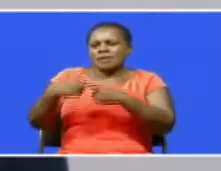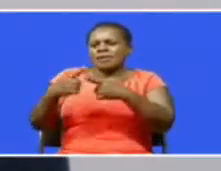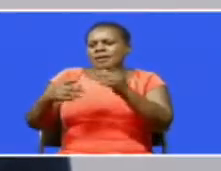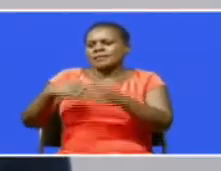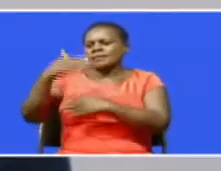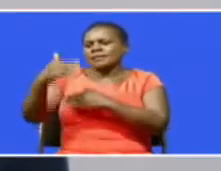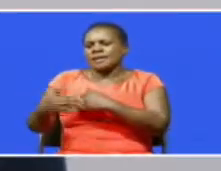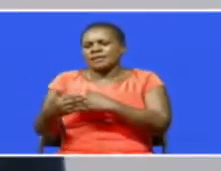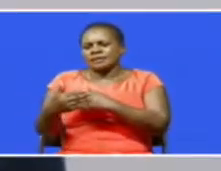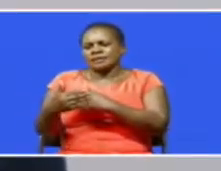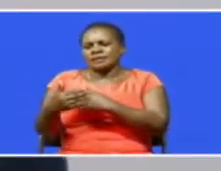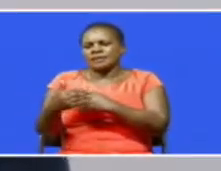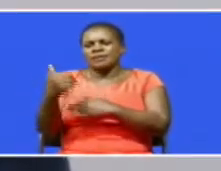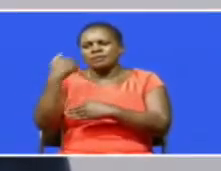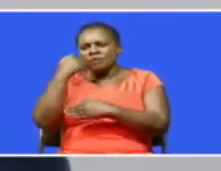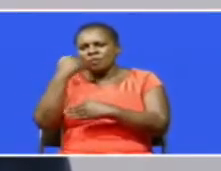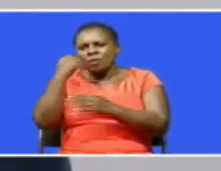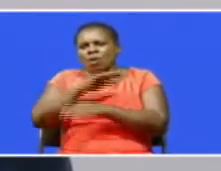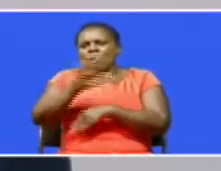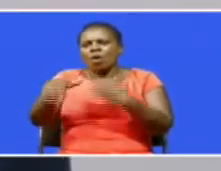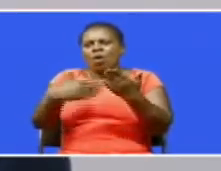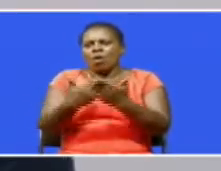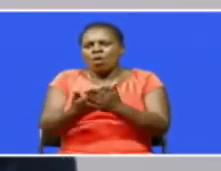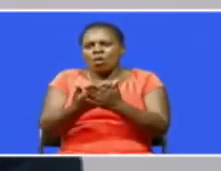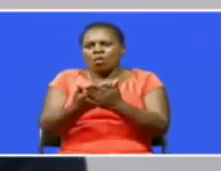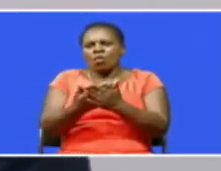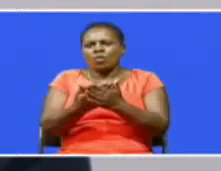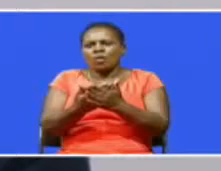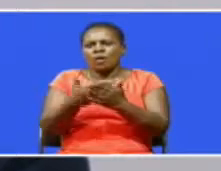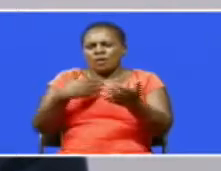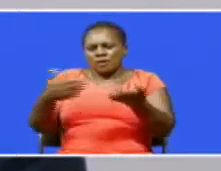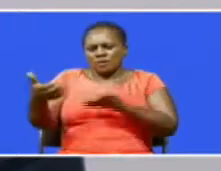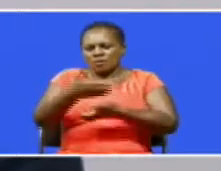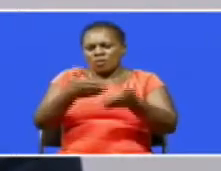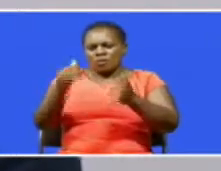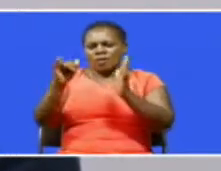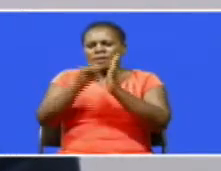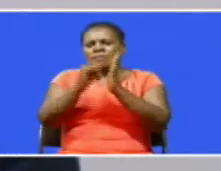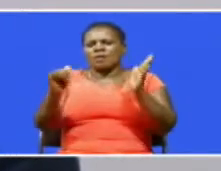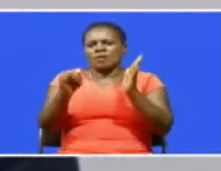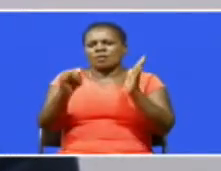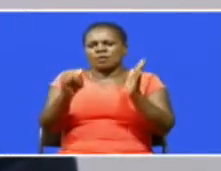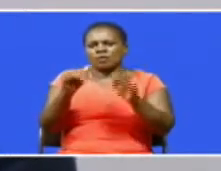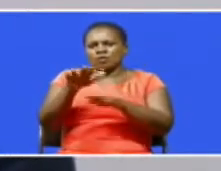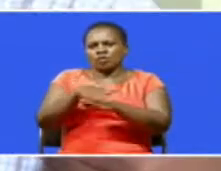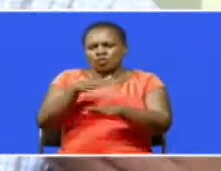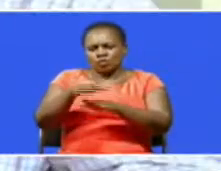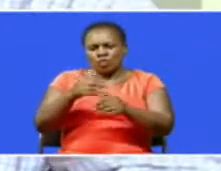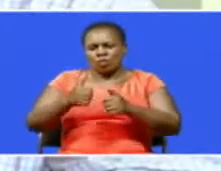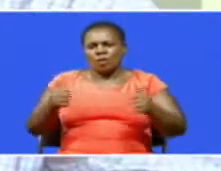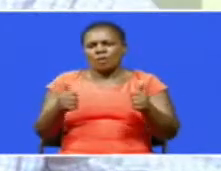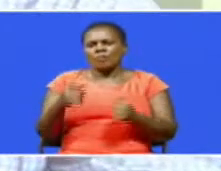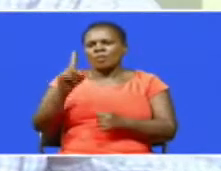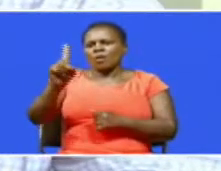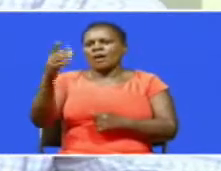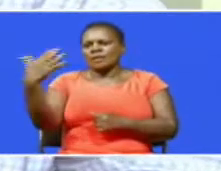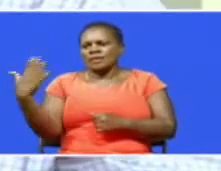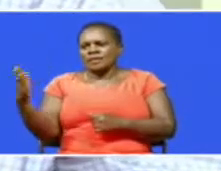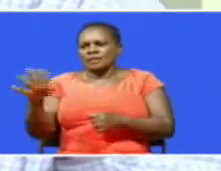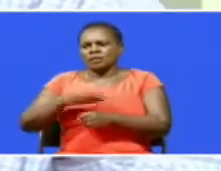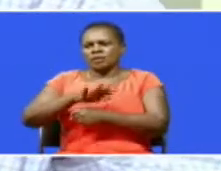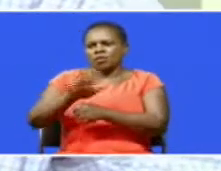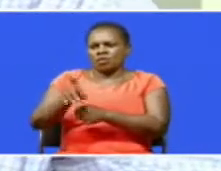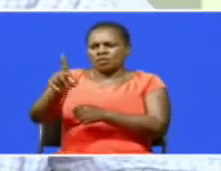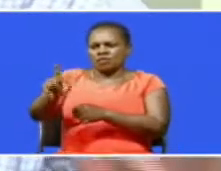year, the epidemic and all of its impacts, including the economic impacts, slowly go away. One of the things that COVID